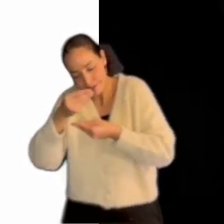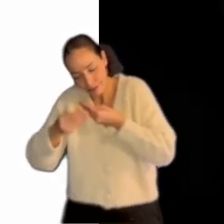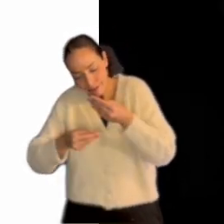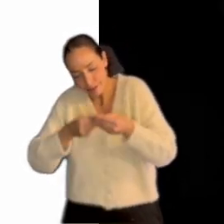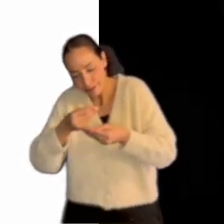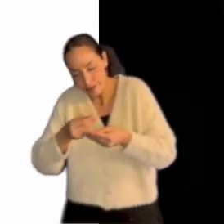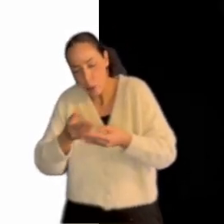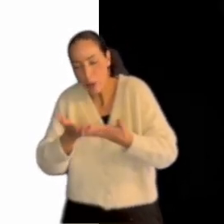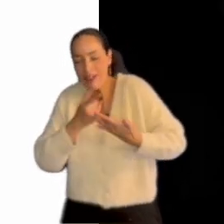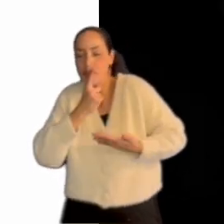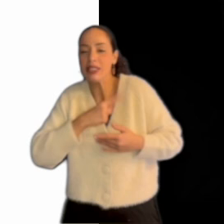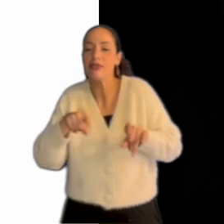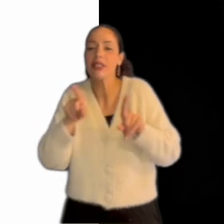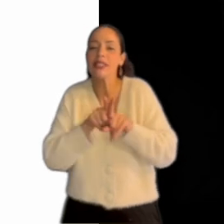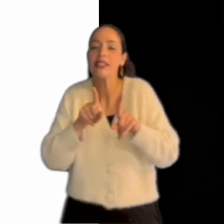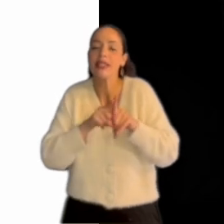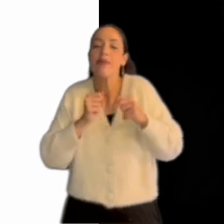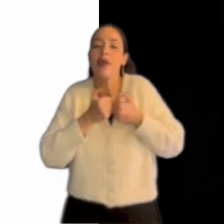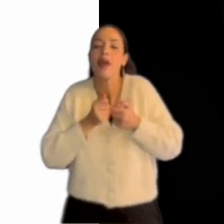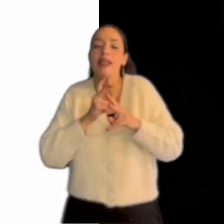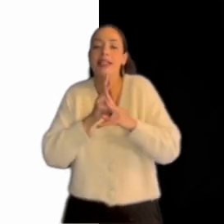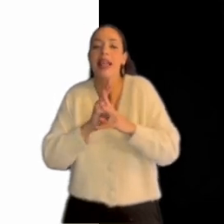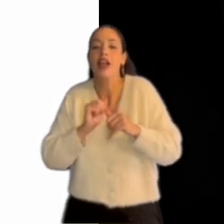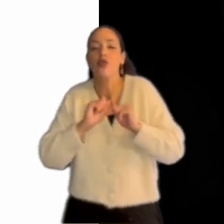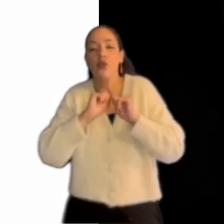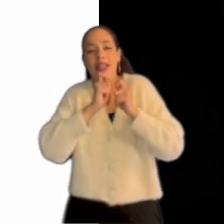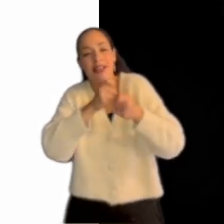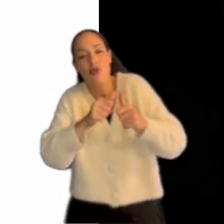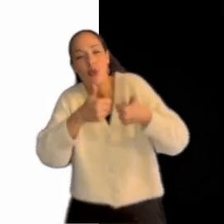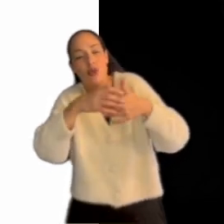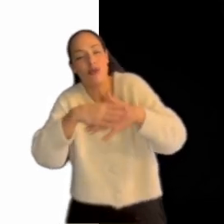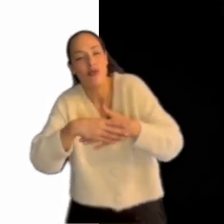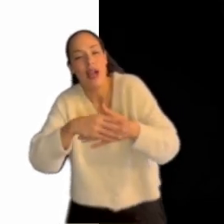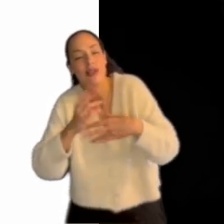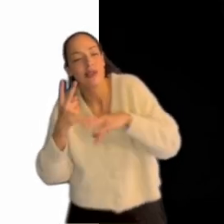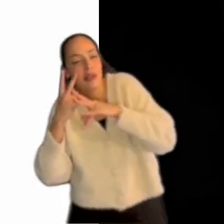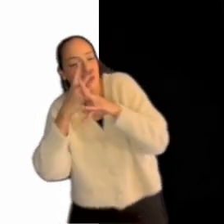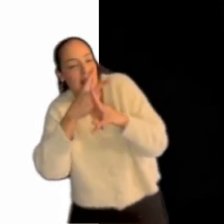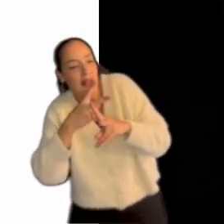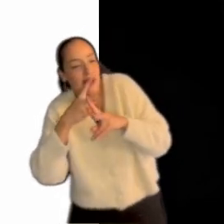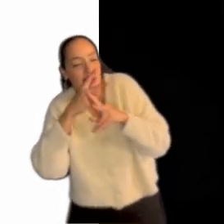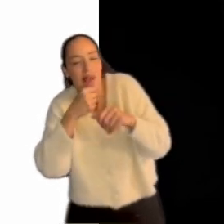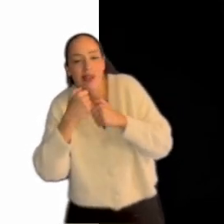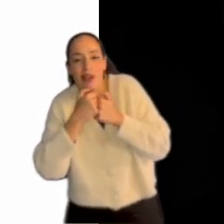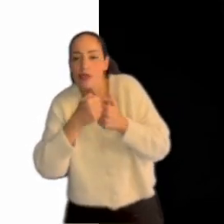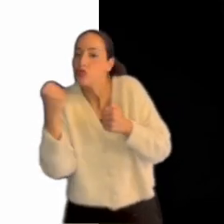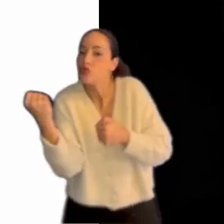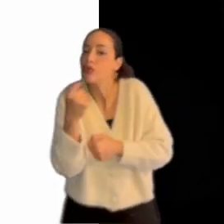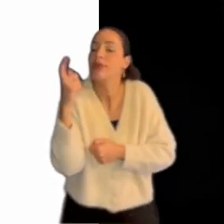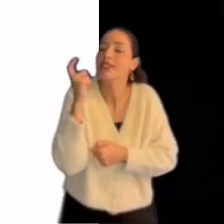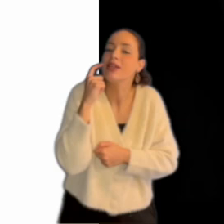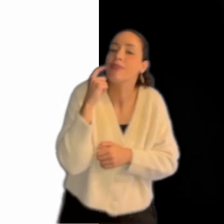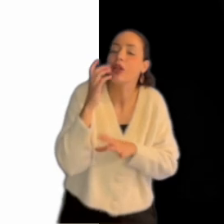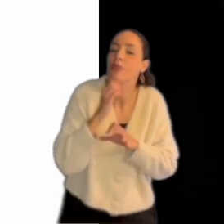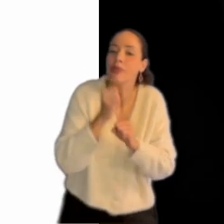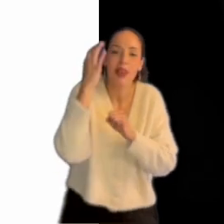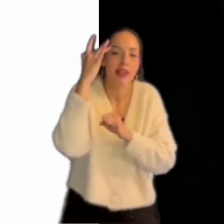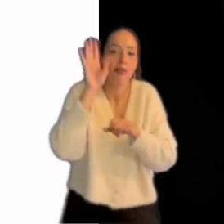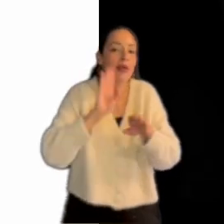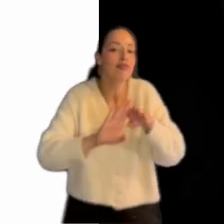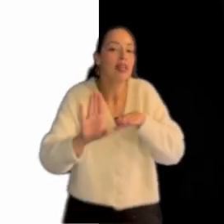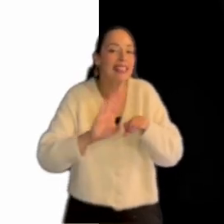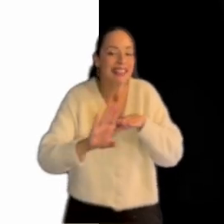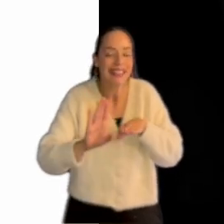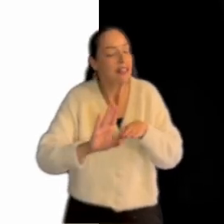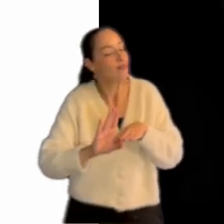In theory, this should be a simple commitment. Of course, in practice, it is not, and it will take practice over and over again. Noticing how we